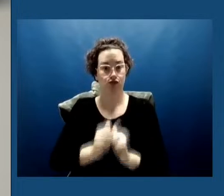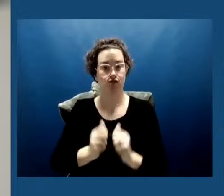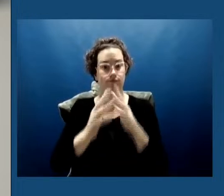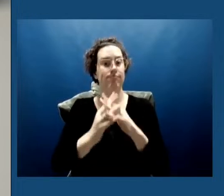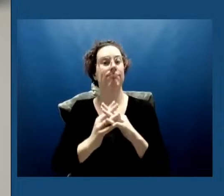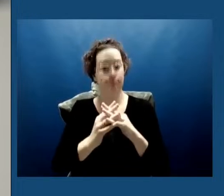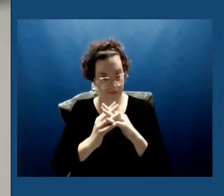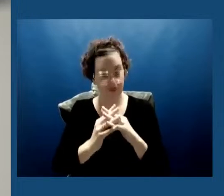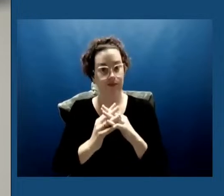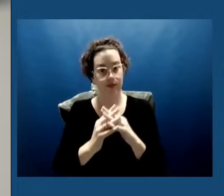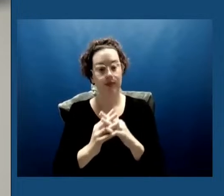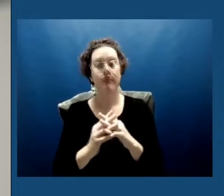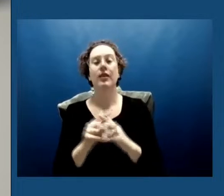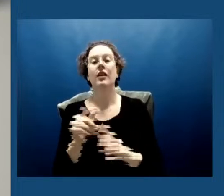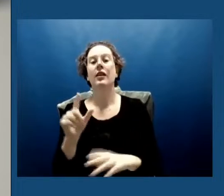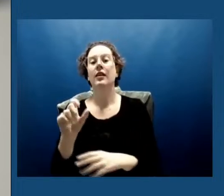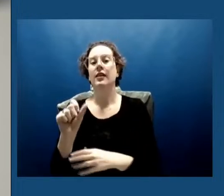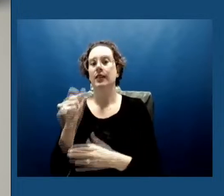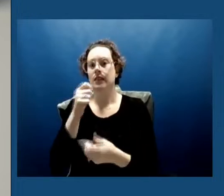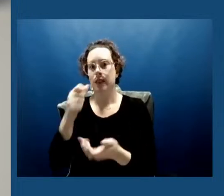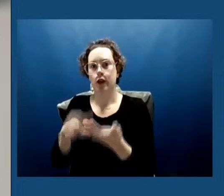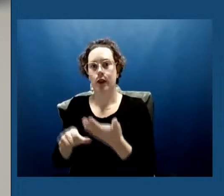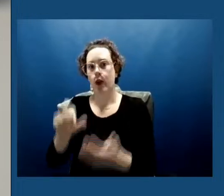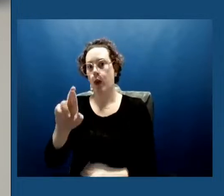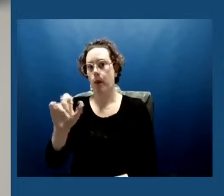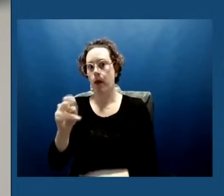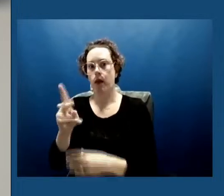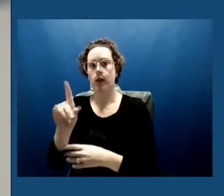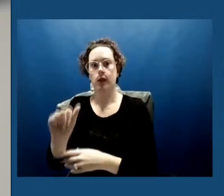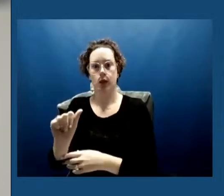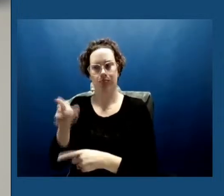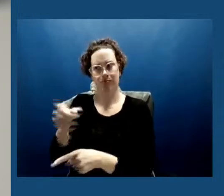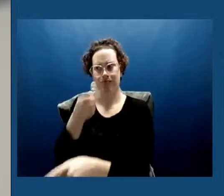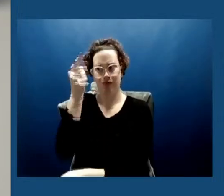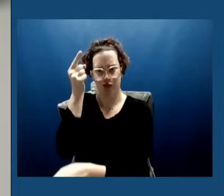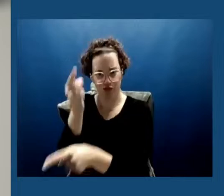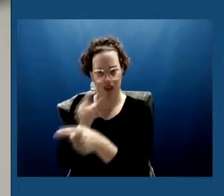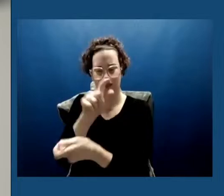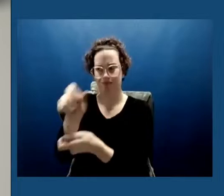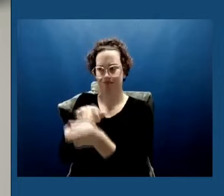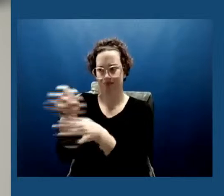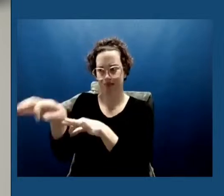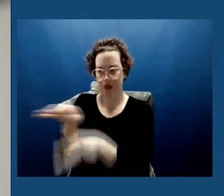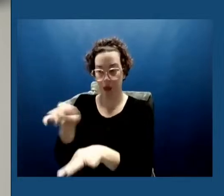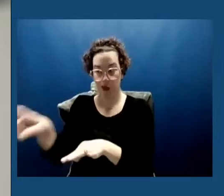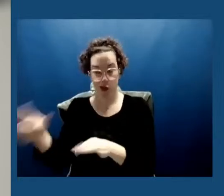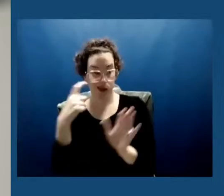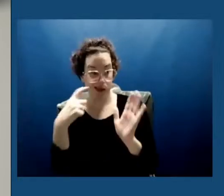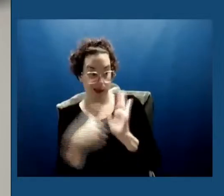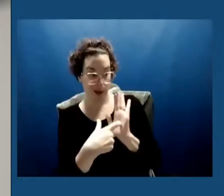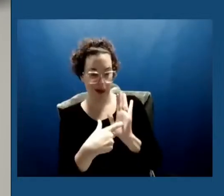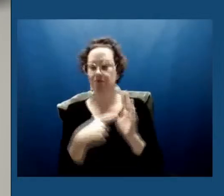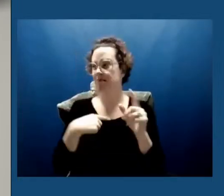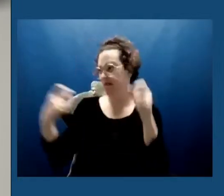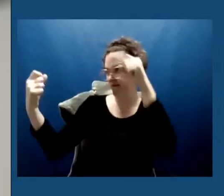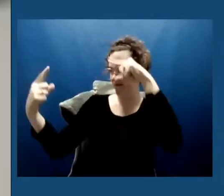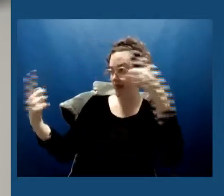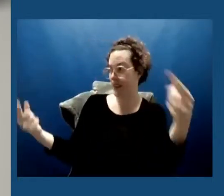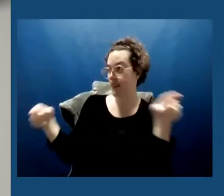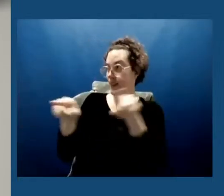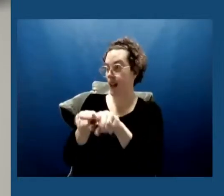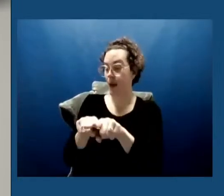Secretary Raimondo couldn't be more accurate in like what she saw is exactly what I saw as well. Randy had this